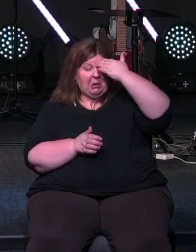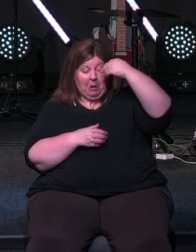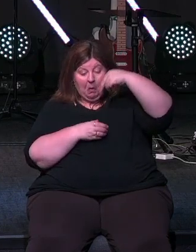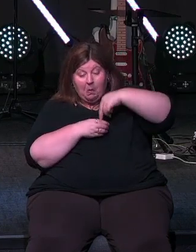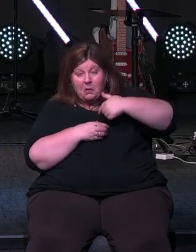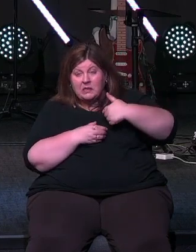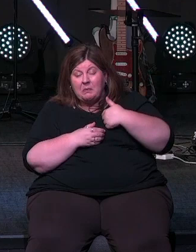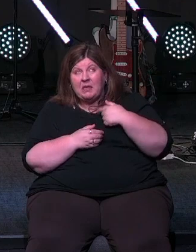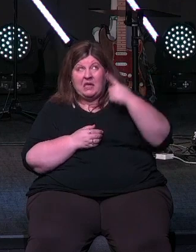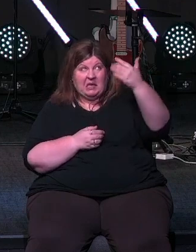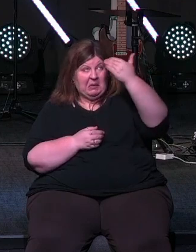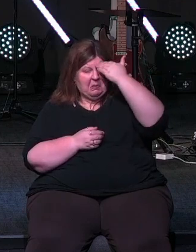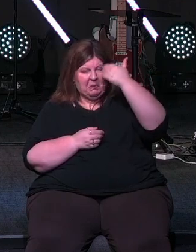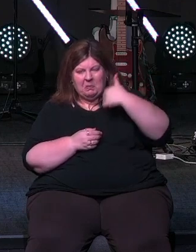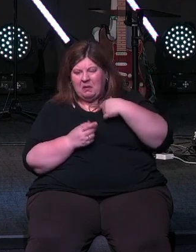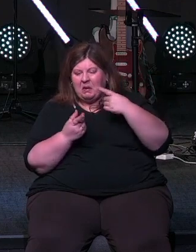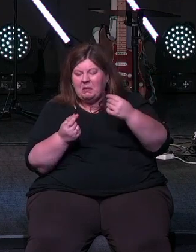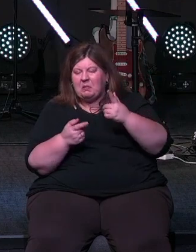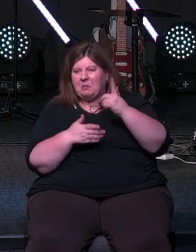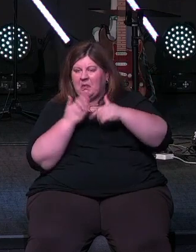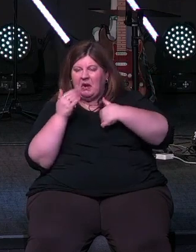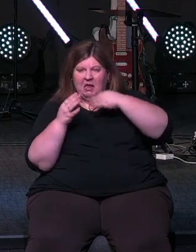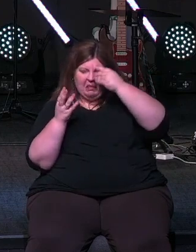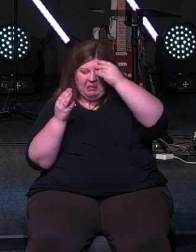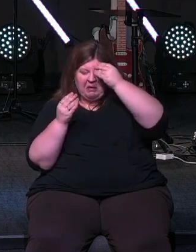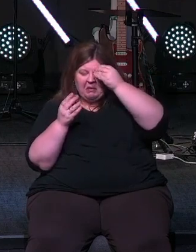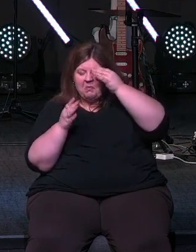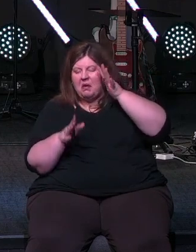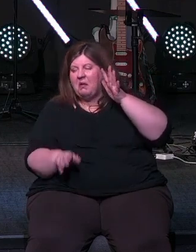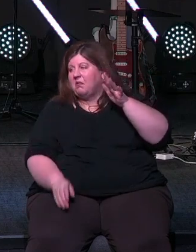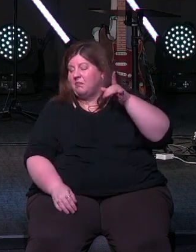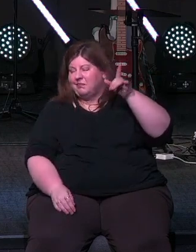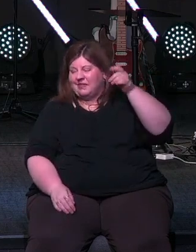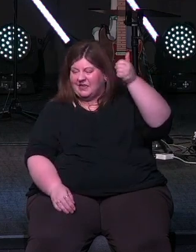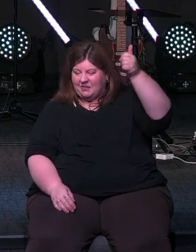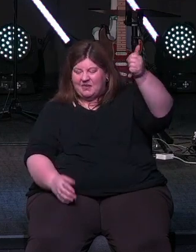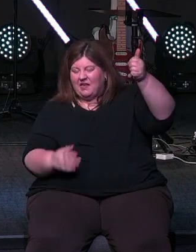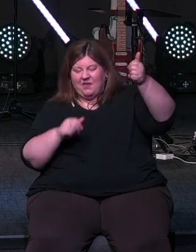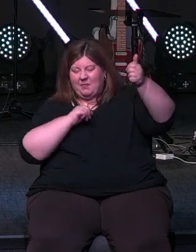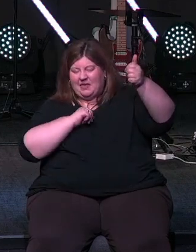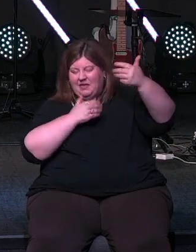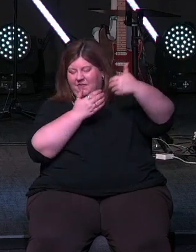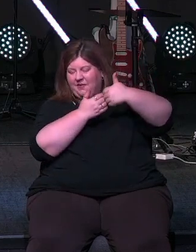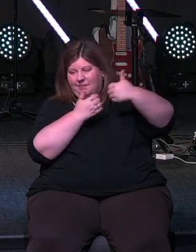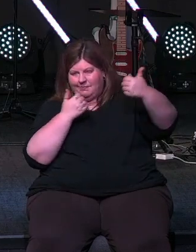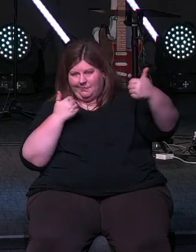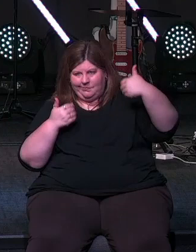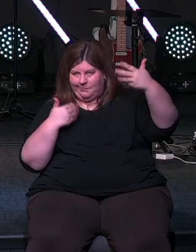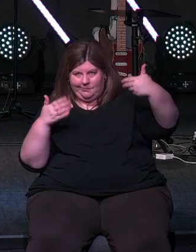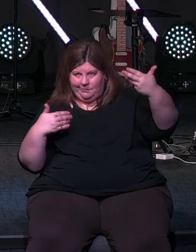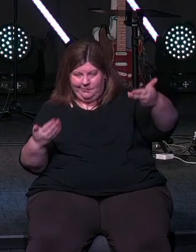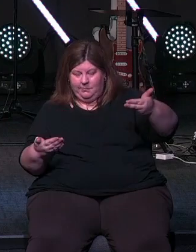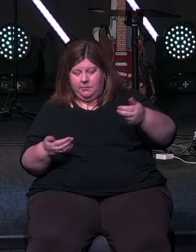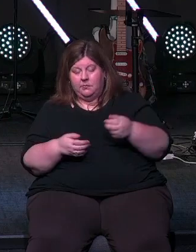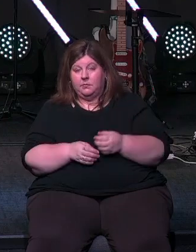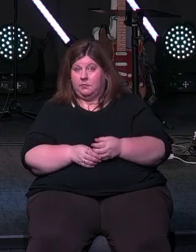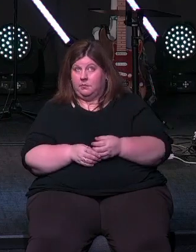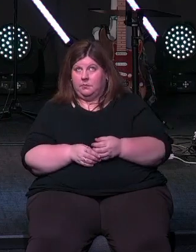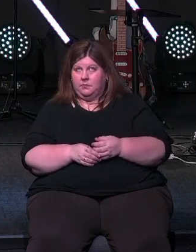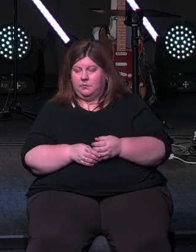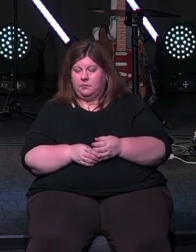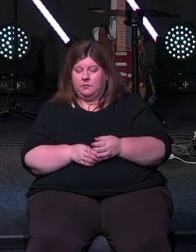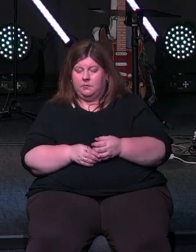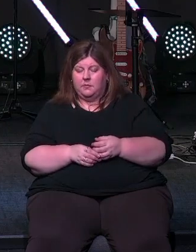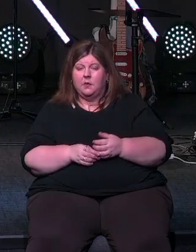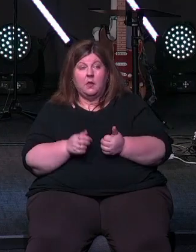God knows what I do, and God knows what I think about. Therefore, God can do his thing, I can do my thing, and I think we're going to be okay. And